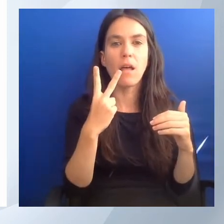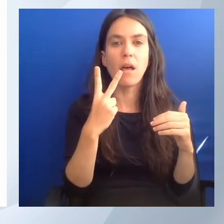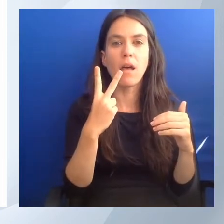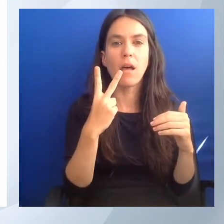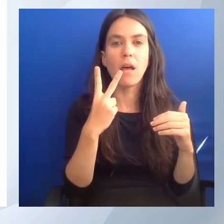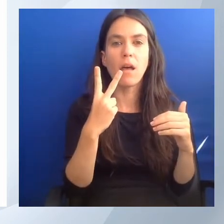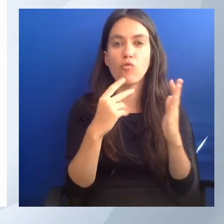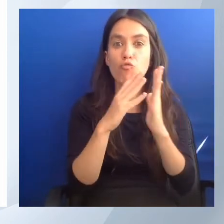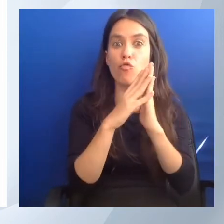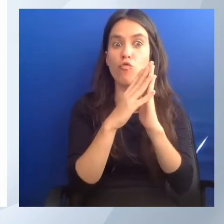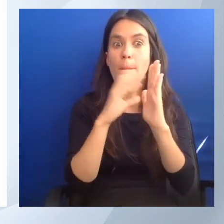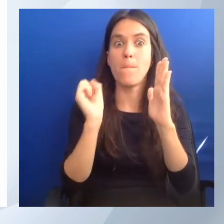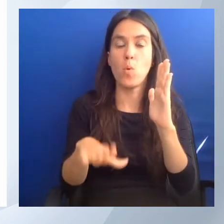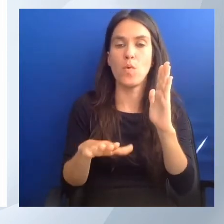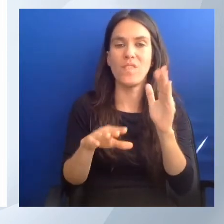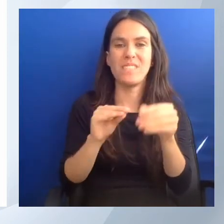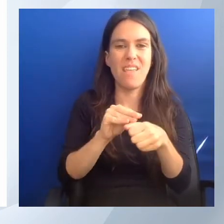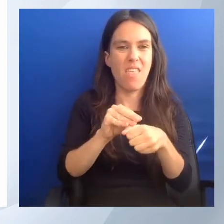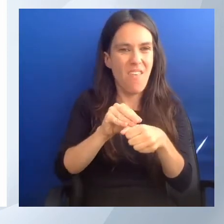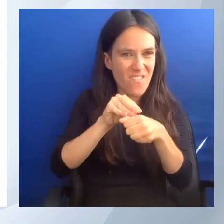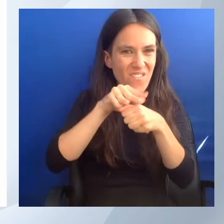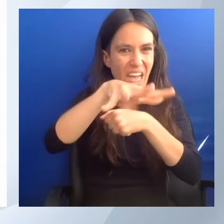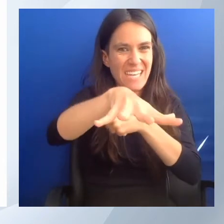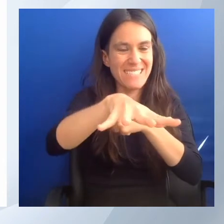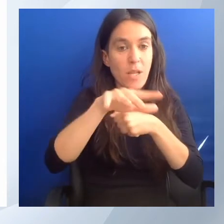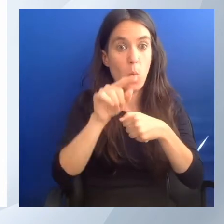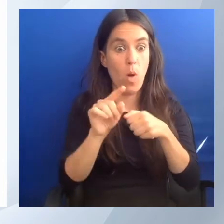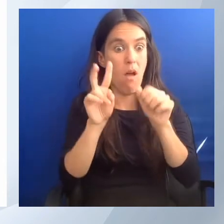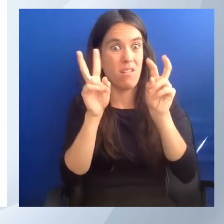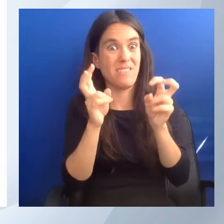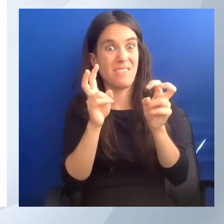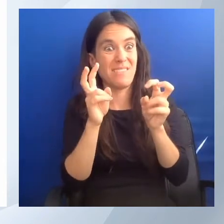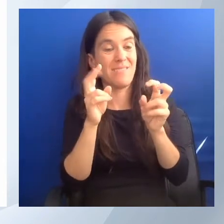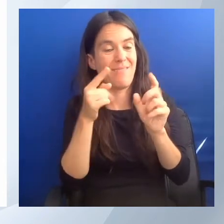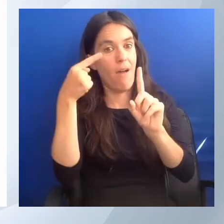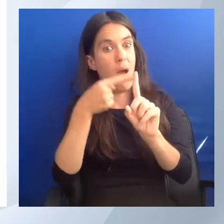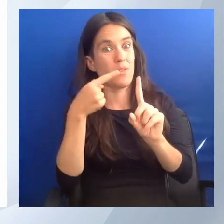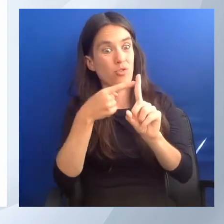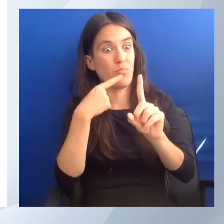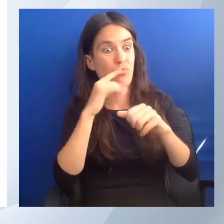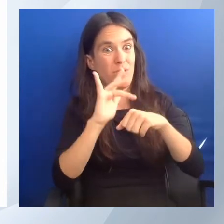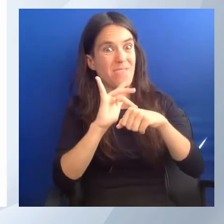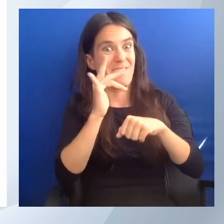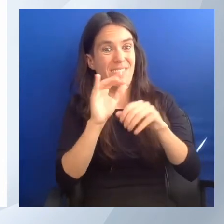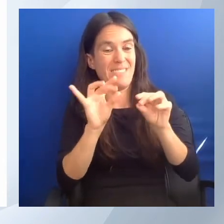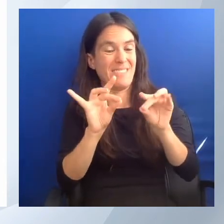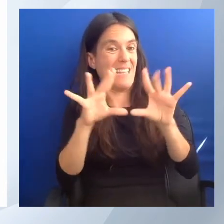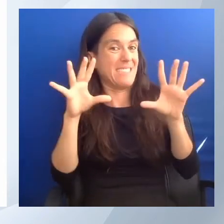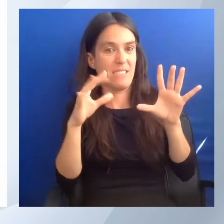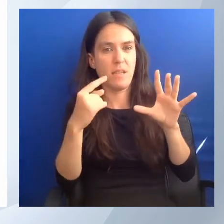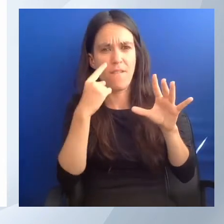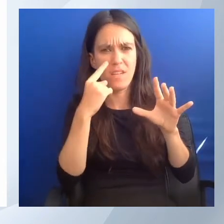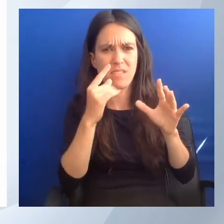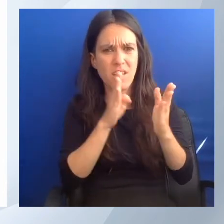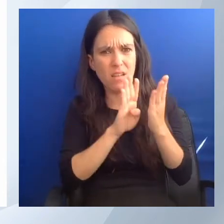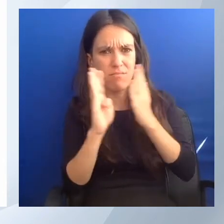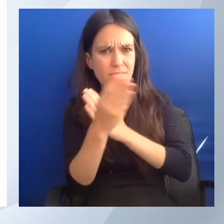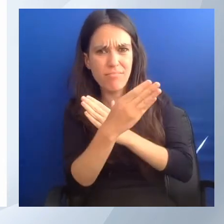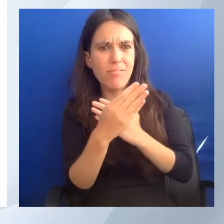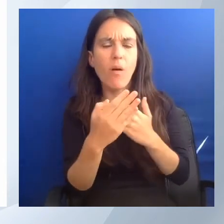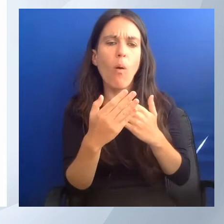of a certain sensitive attribute on the outcome, no matter the fact that this attribute is part